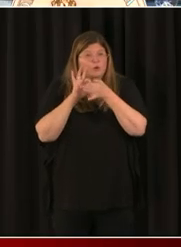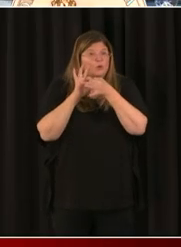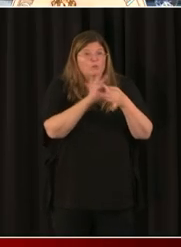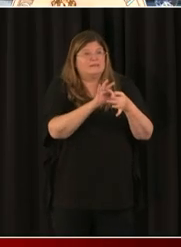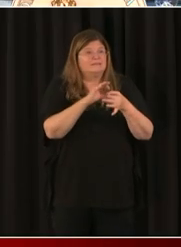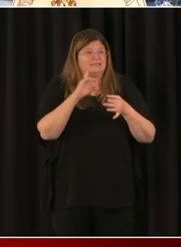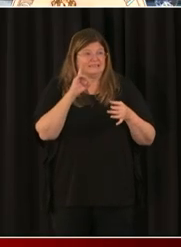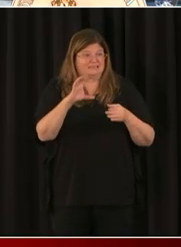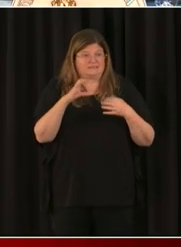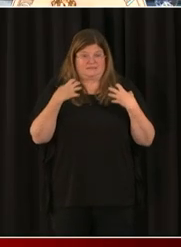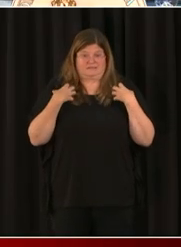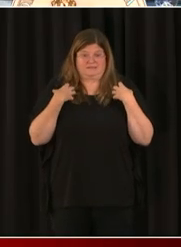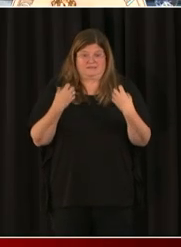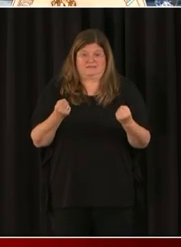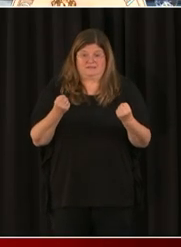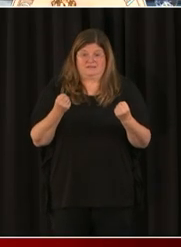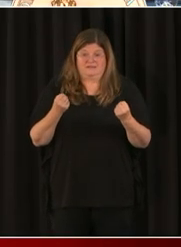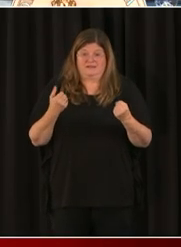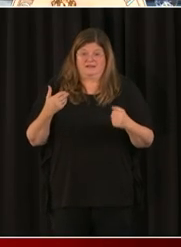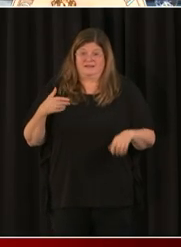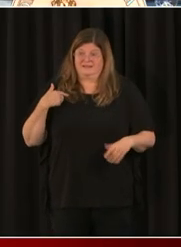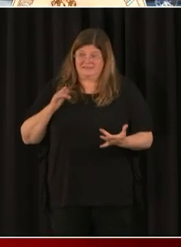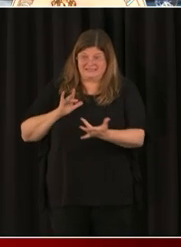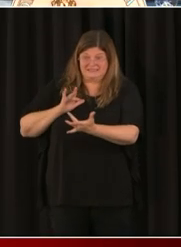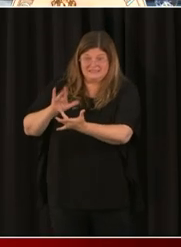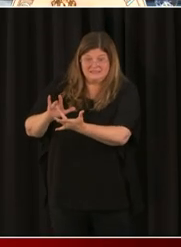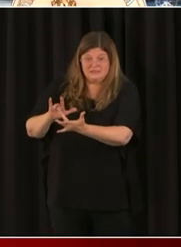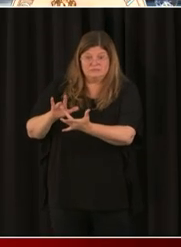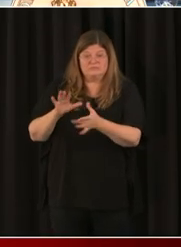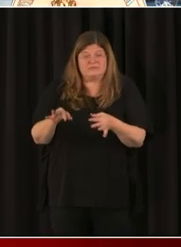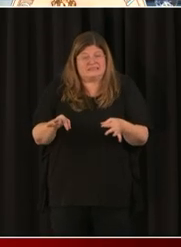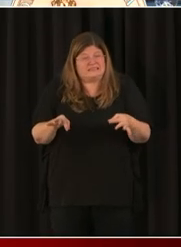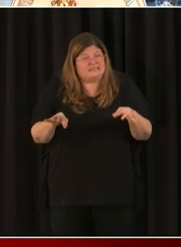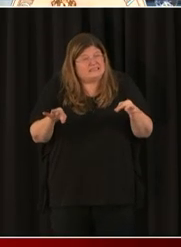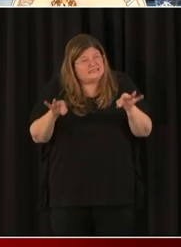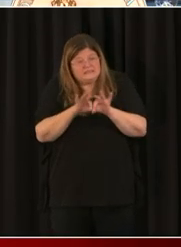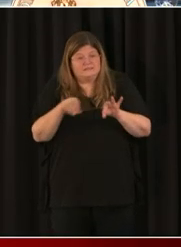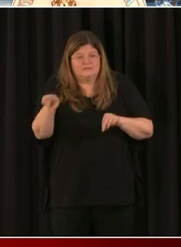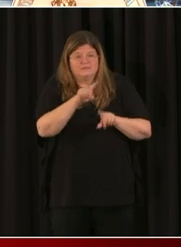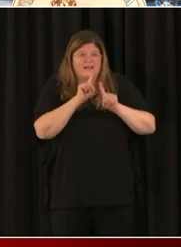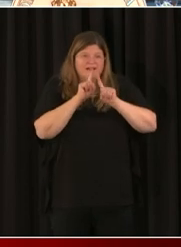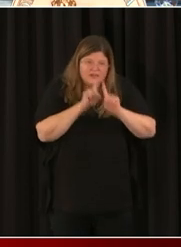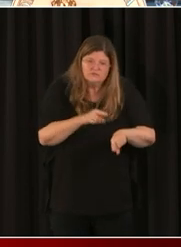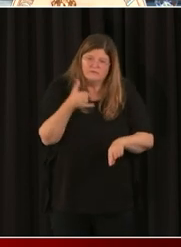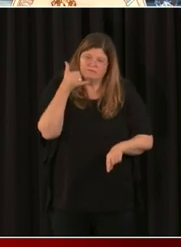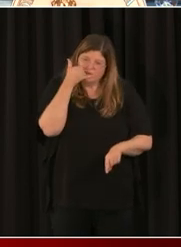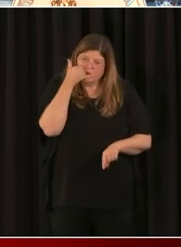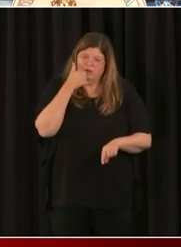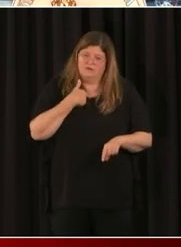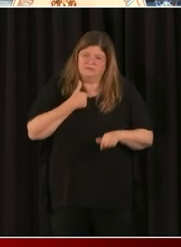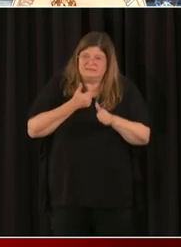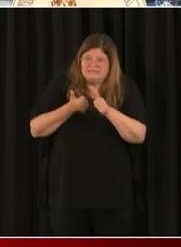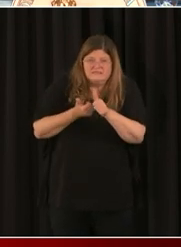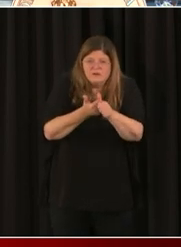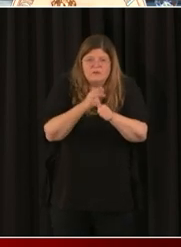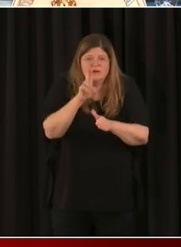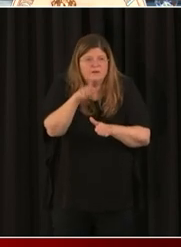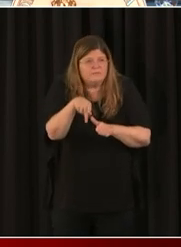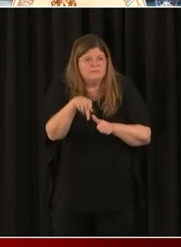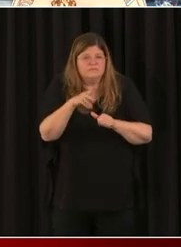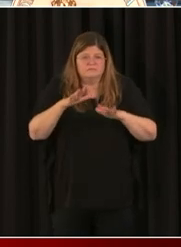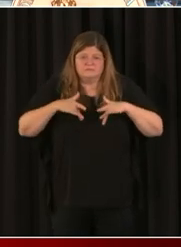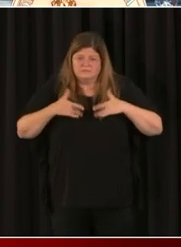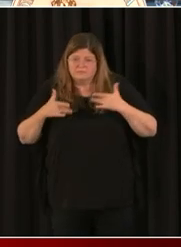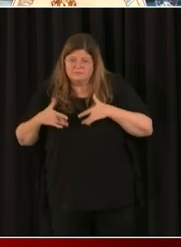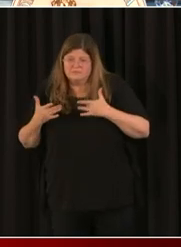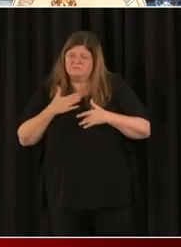reaching out to you, it's very important that you answer to the call and follow the instructions that